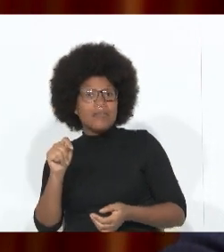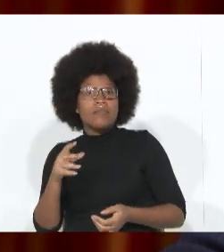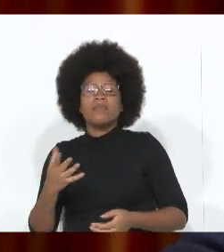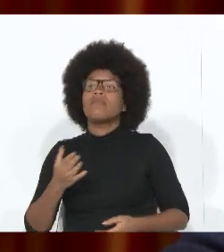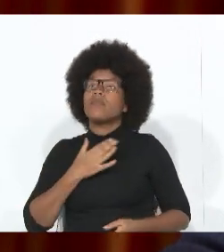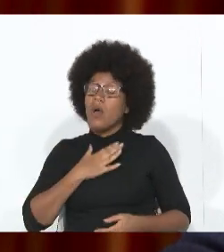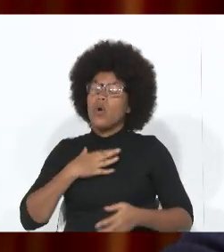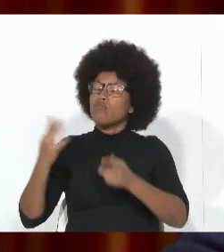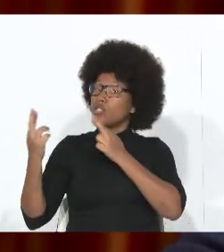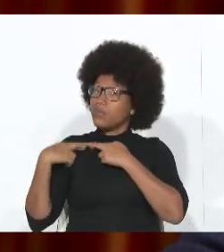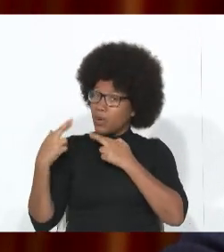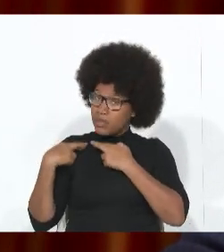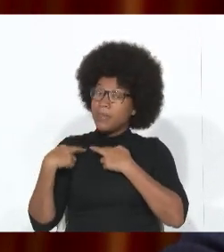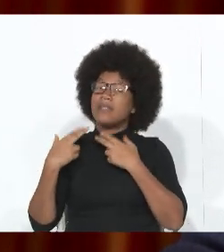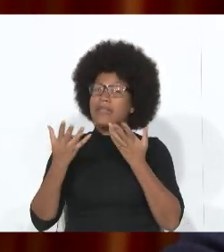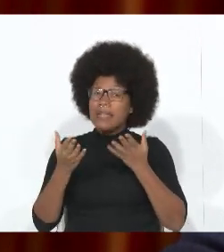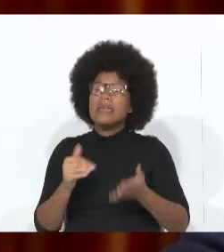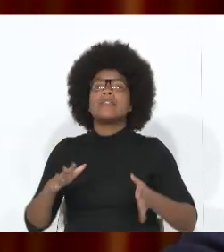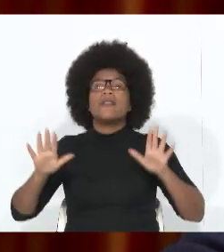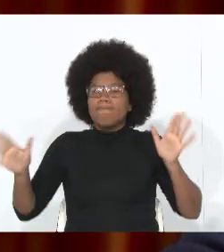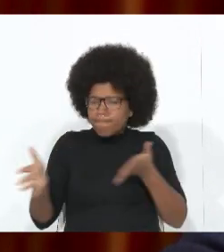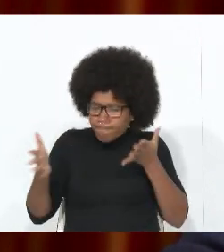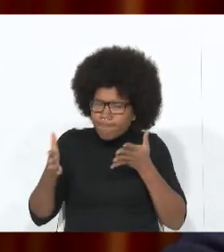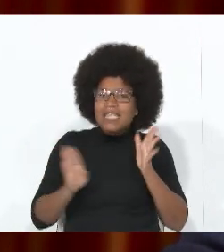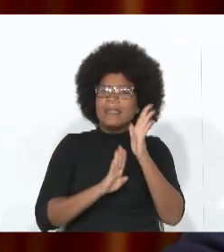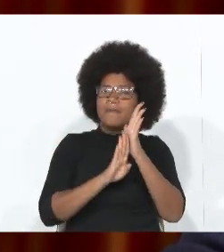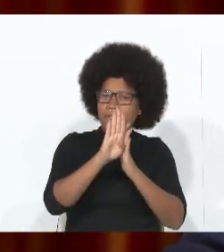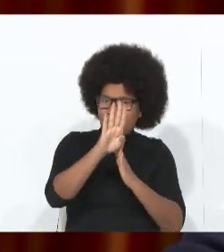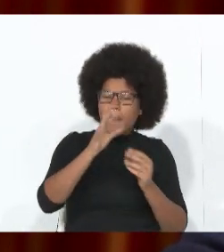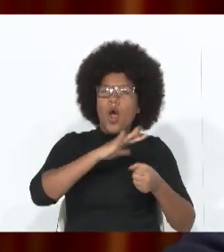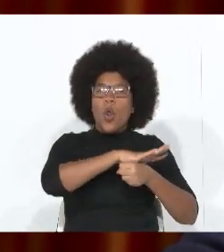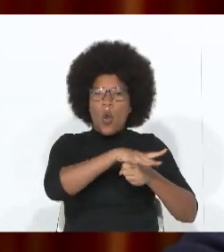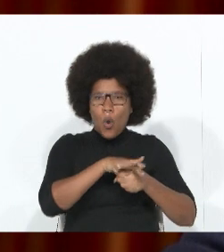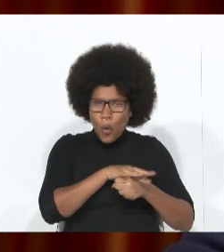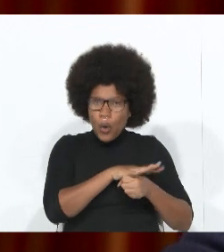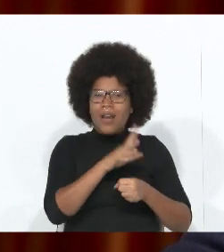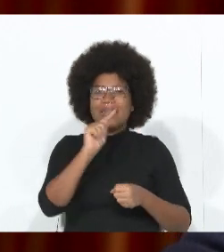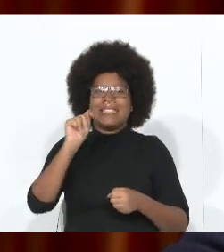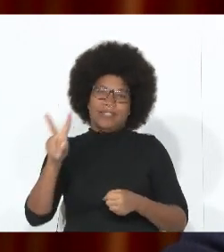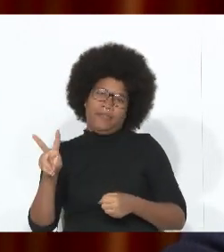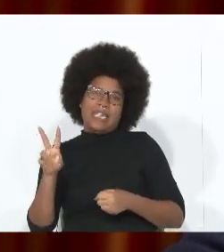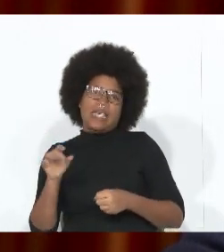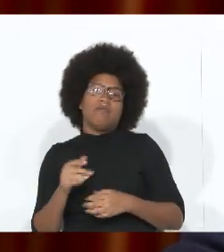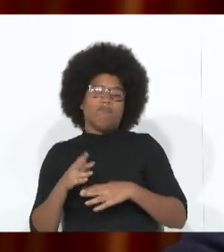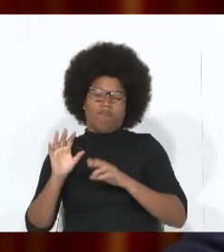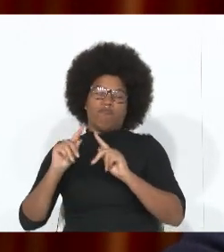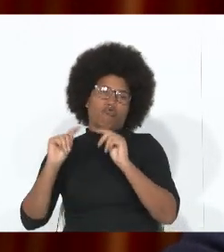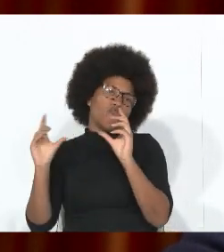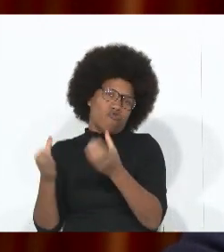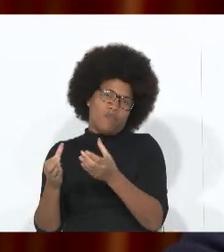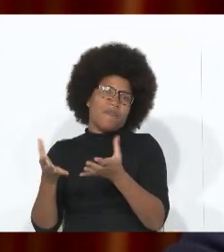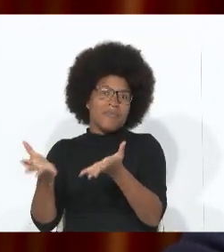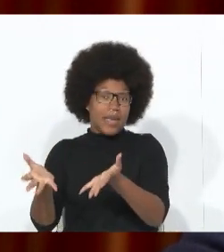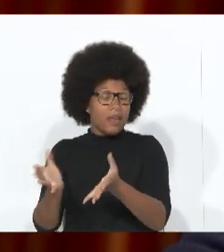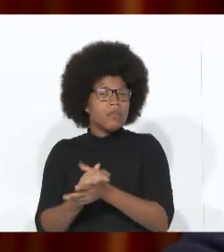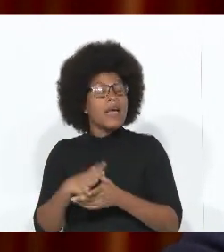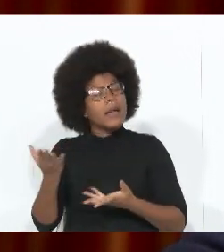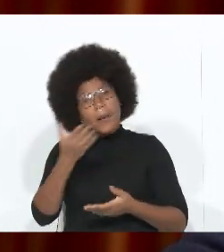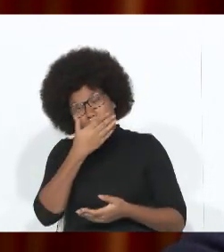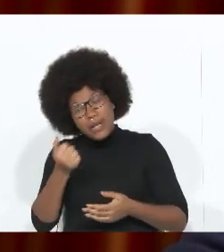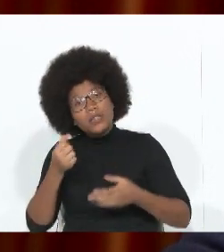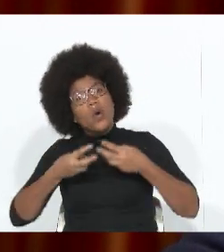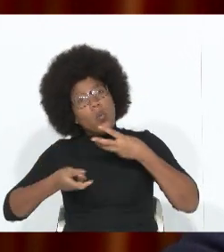to facilitate the orderly development of the local telecommunications and broadcasting sectors in such a way that